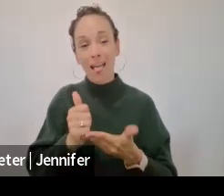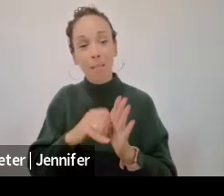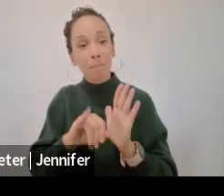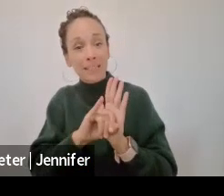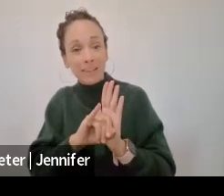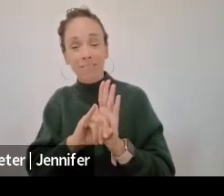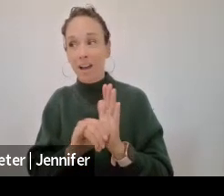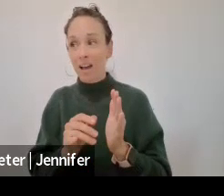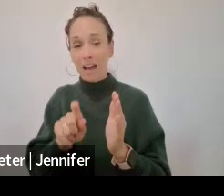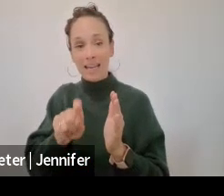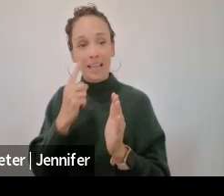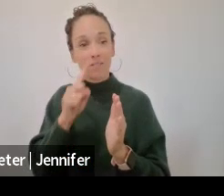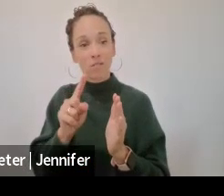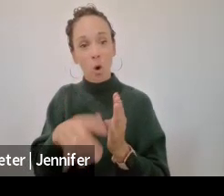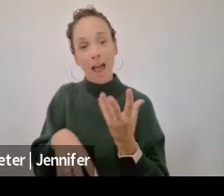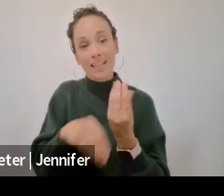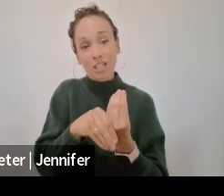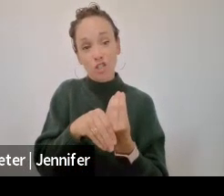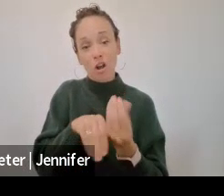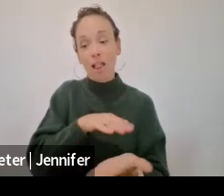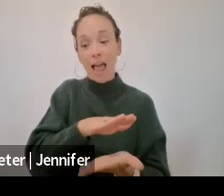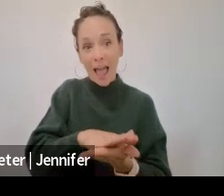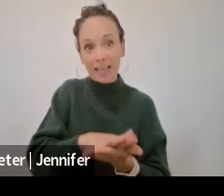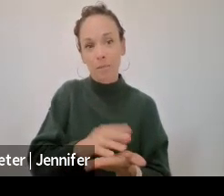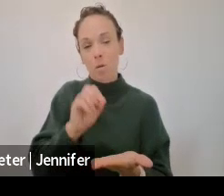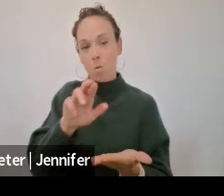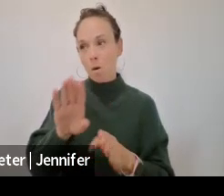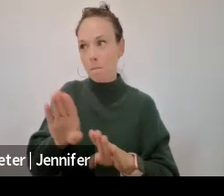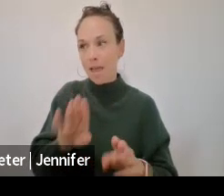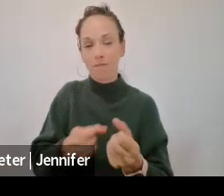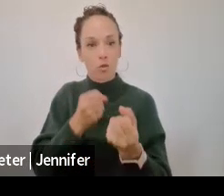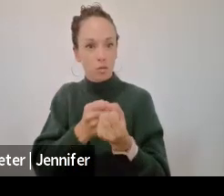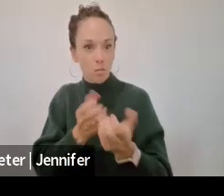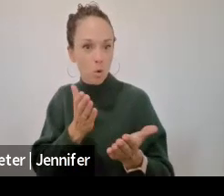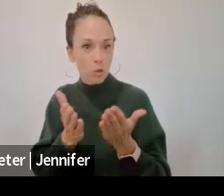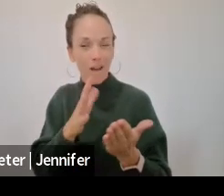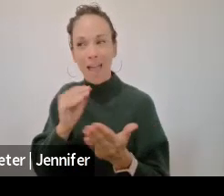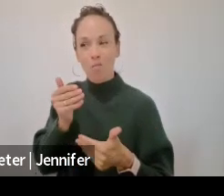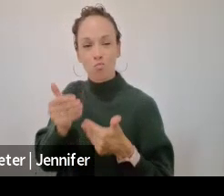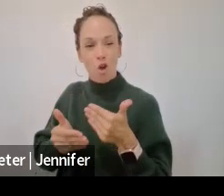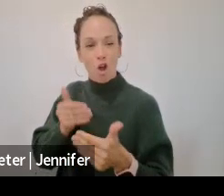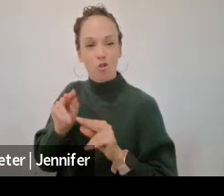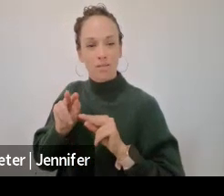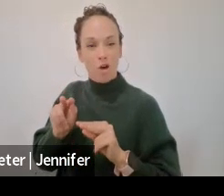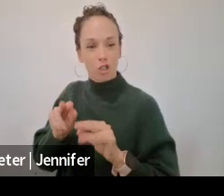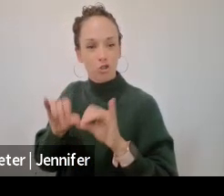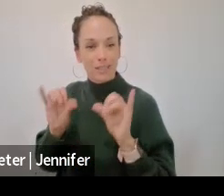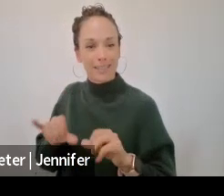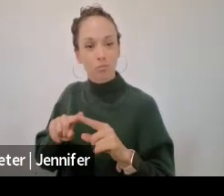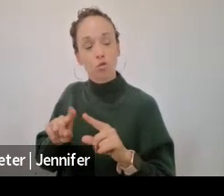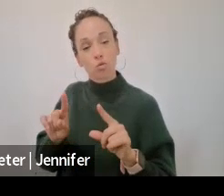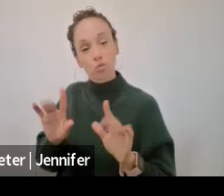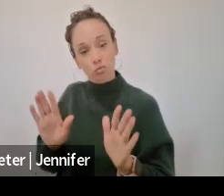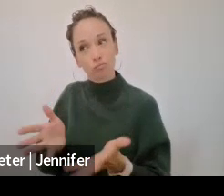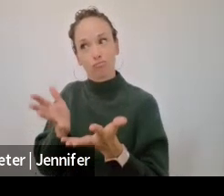for additional academic or behavioral support services, as well as progress monitoring systems to promote